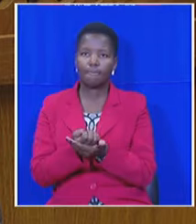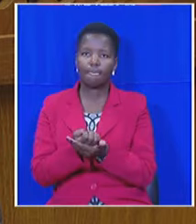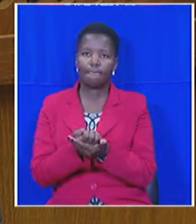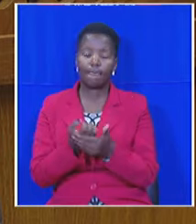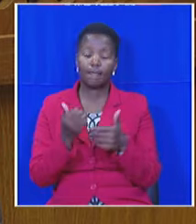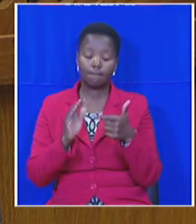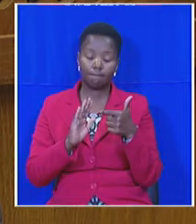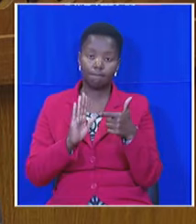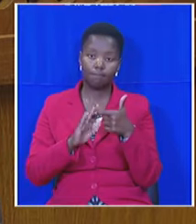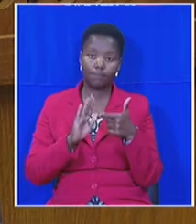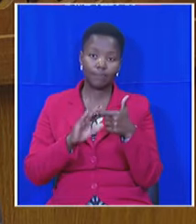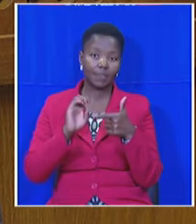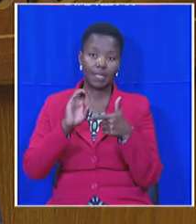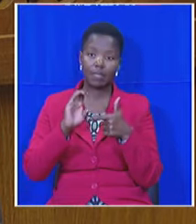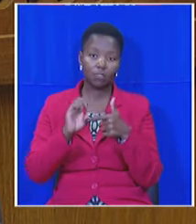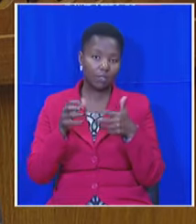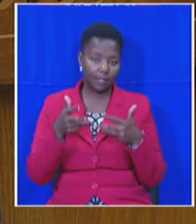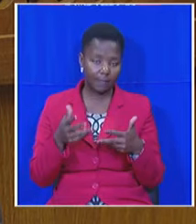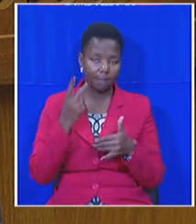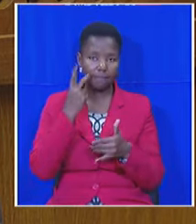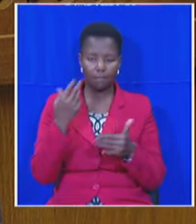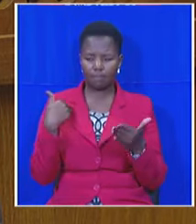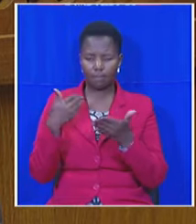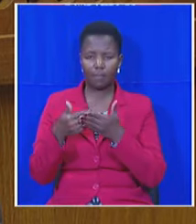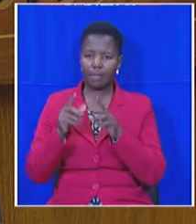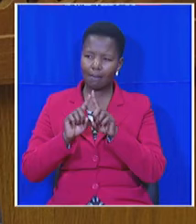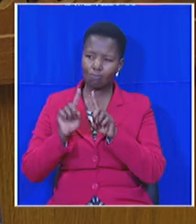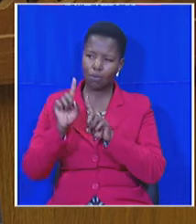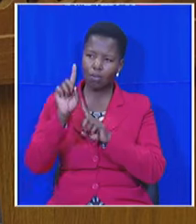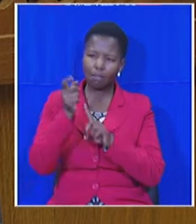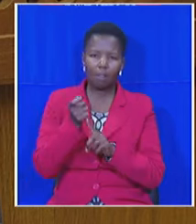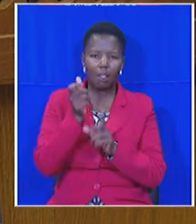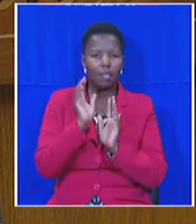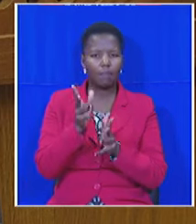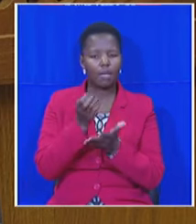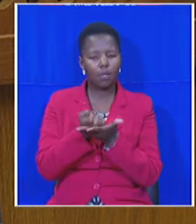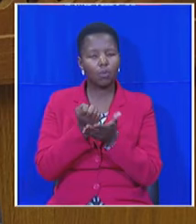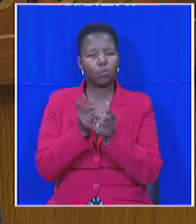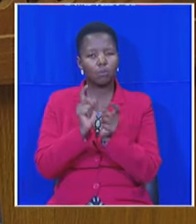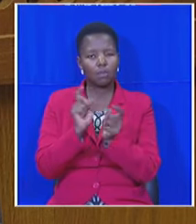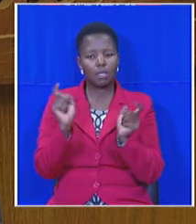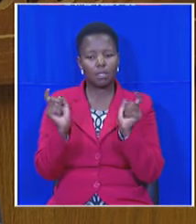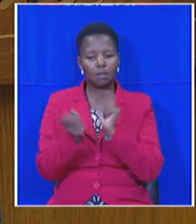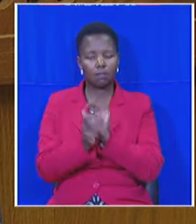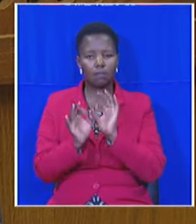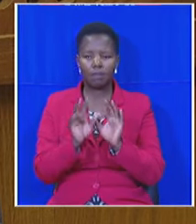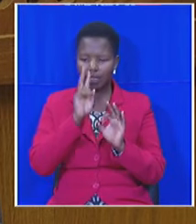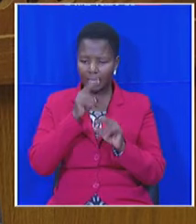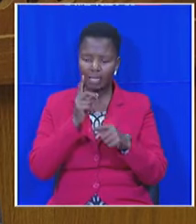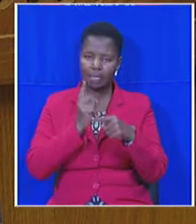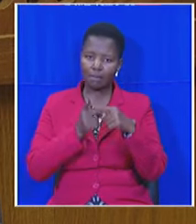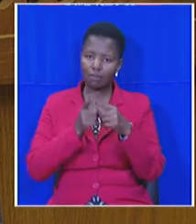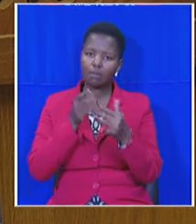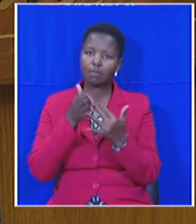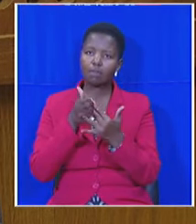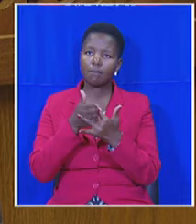Secondly, it is common cause that too little progress has been made in transforming the economy through the constructive interventions needed to